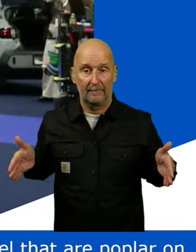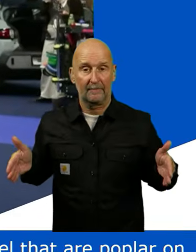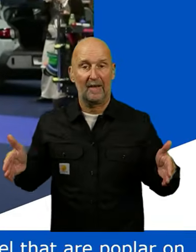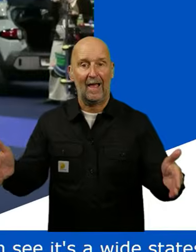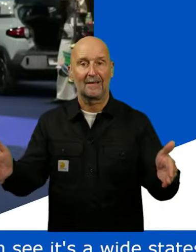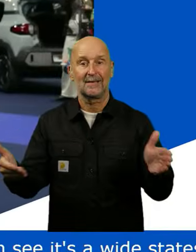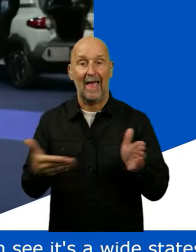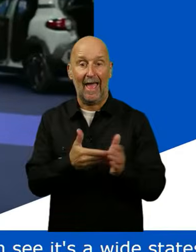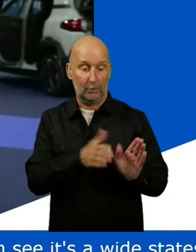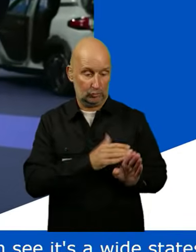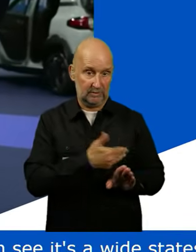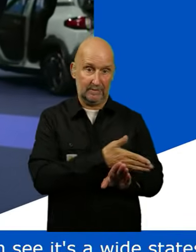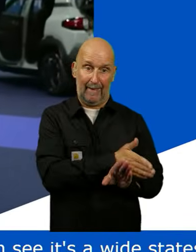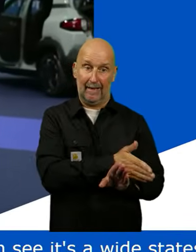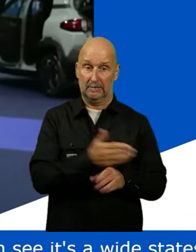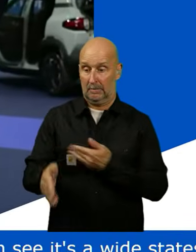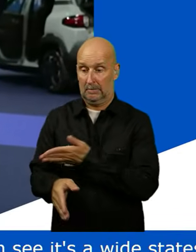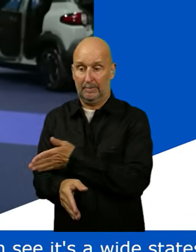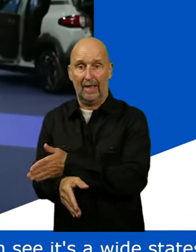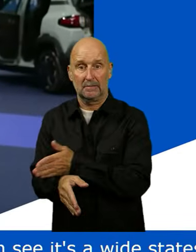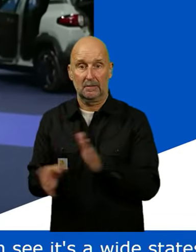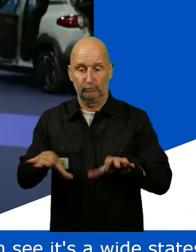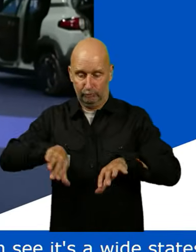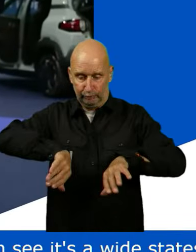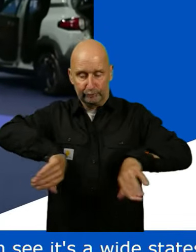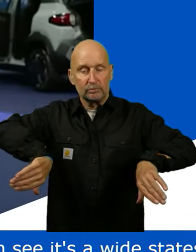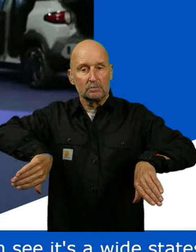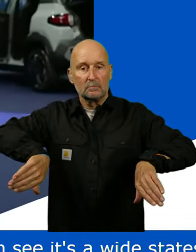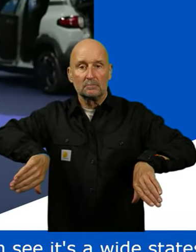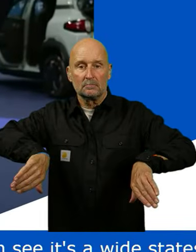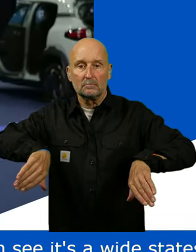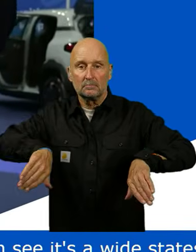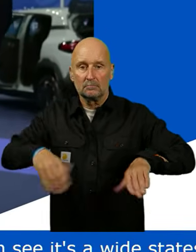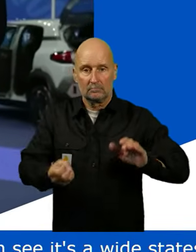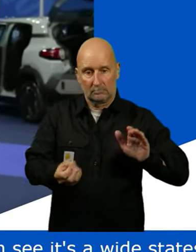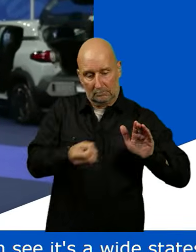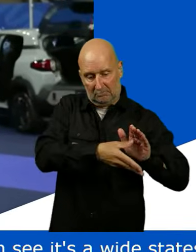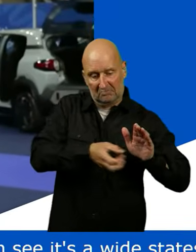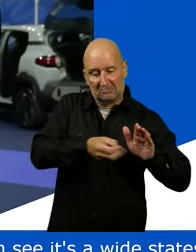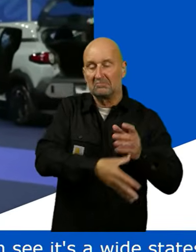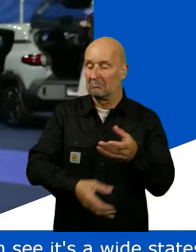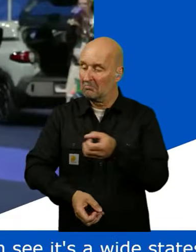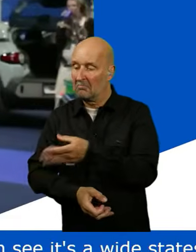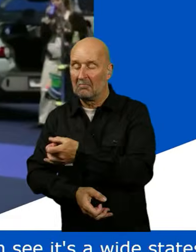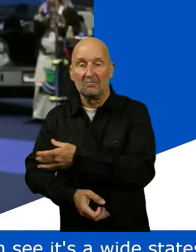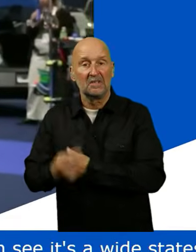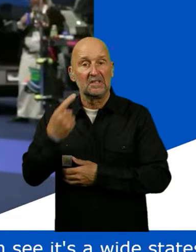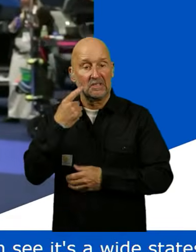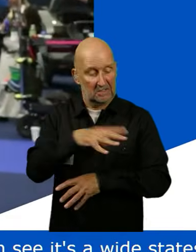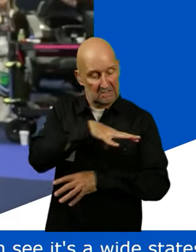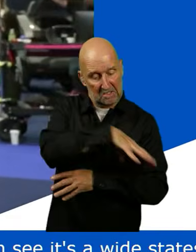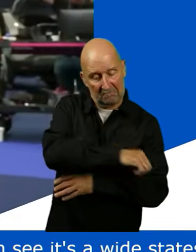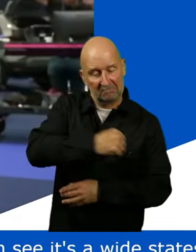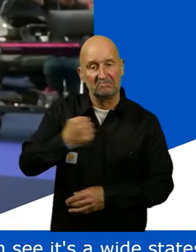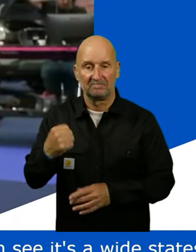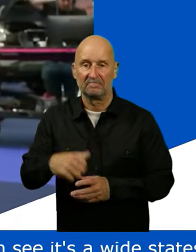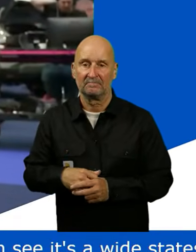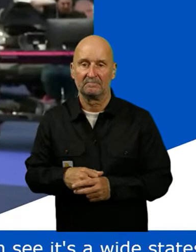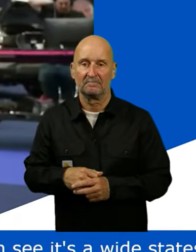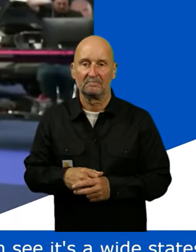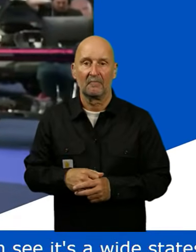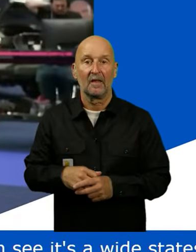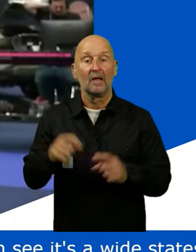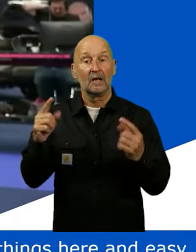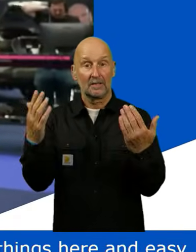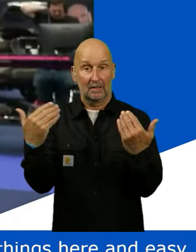extra spaces here that opens out the boot, so you can store oddments here and they're easy to access. You can fold the rear seats down